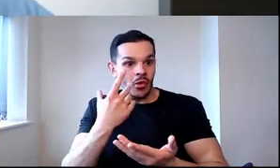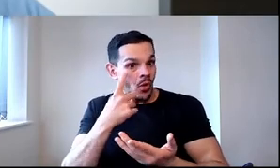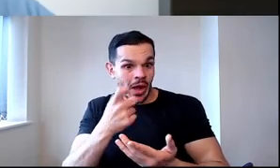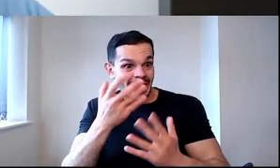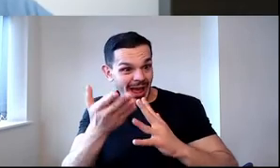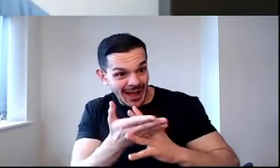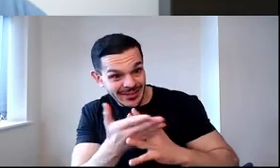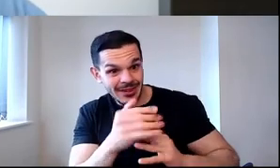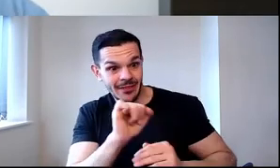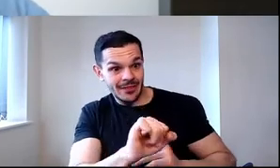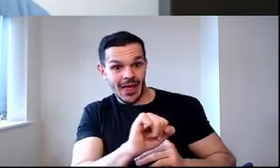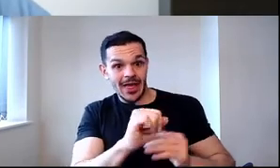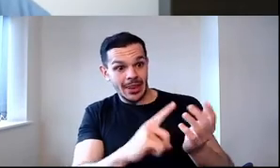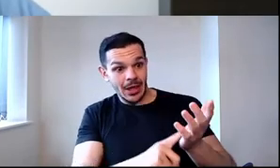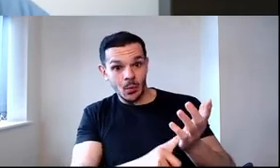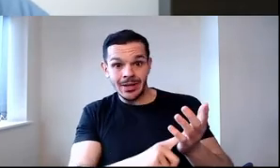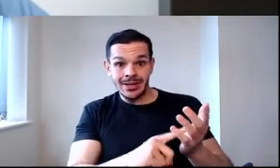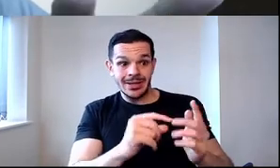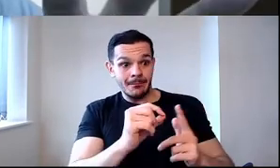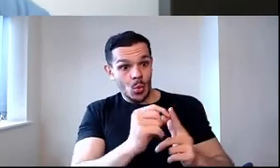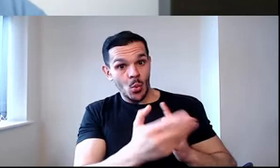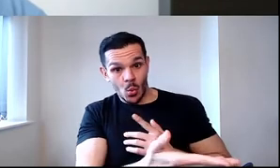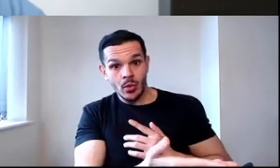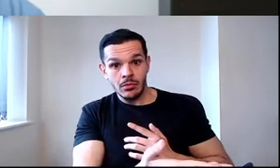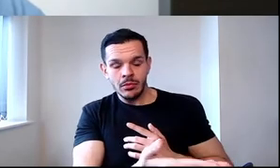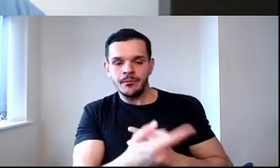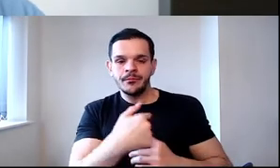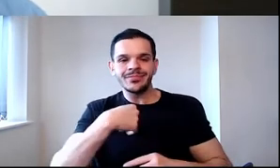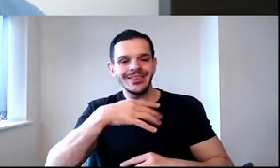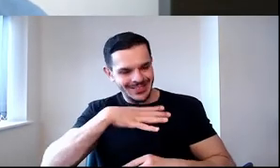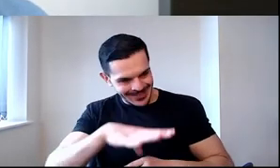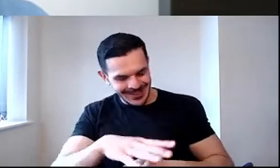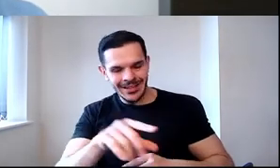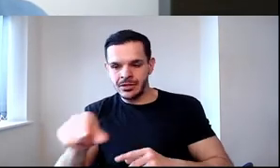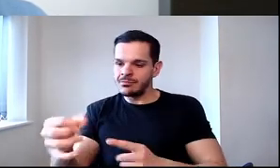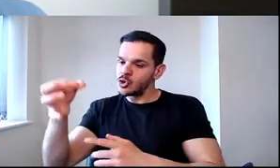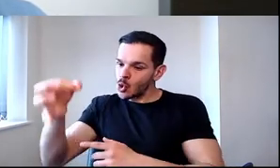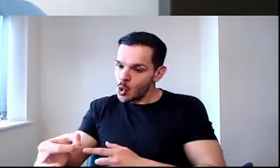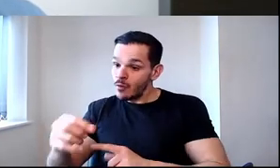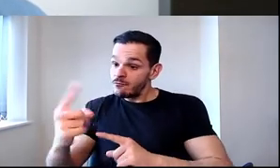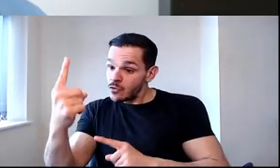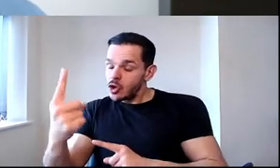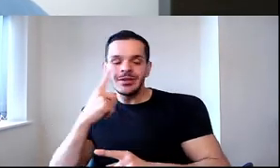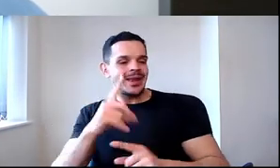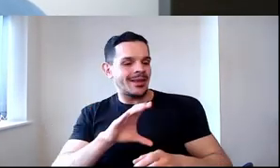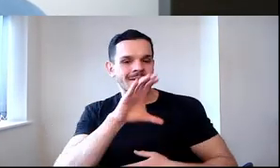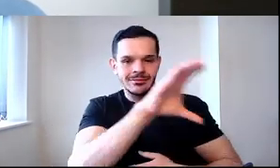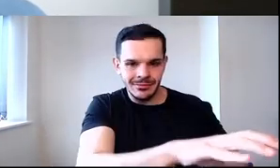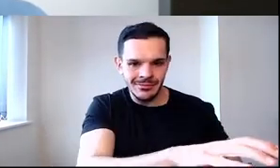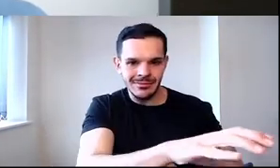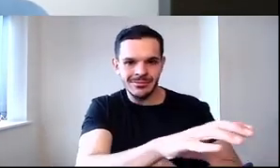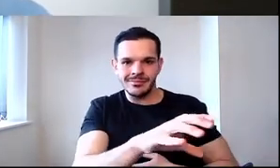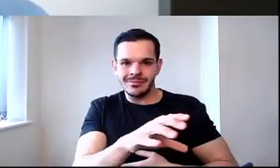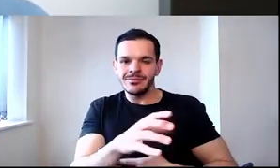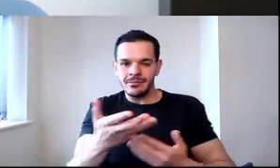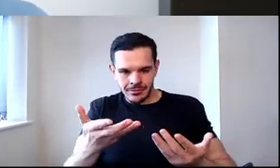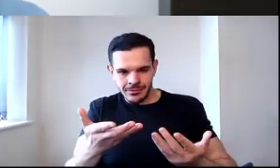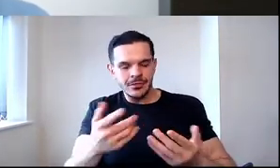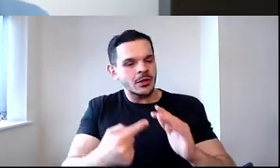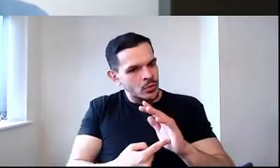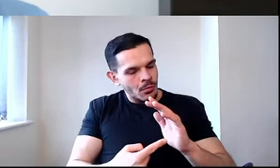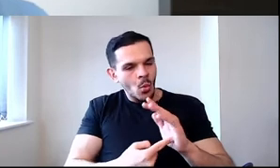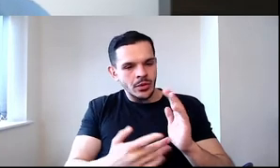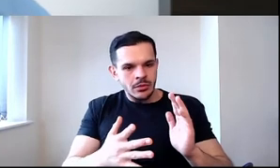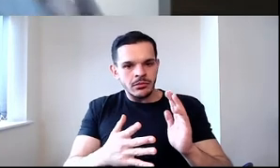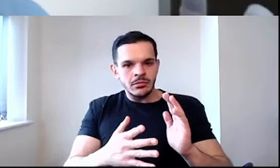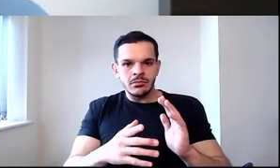access that liquidity platform, that liquidity pool, they need that token. So there is utilities of that token as well.